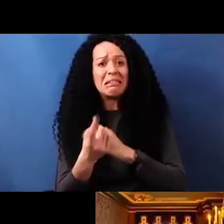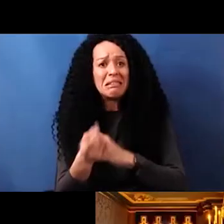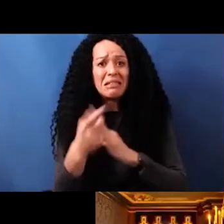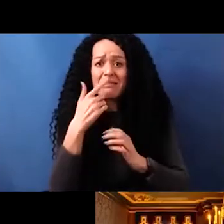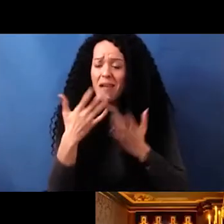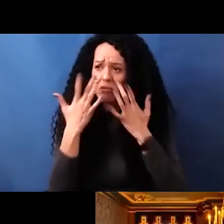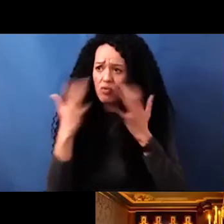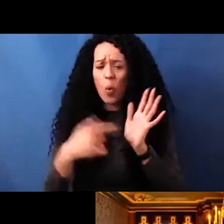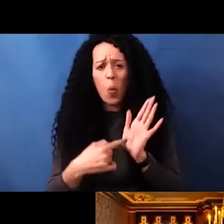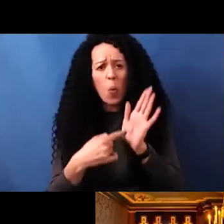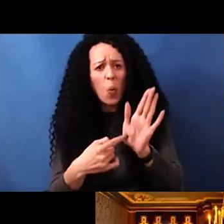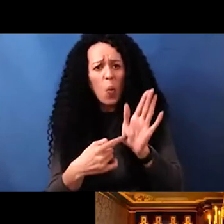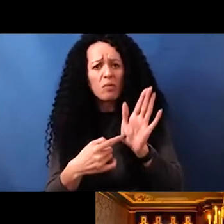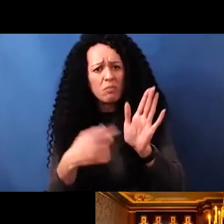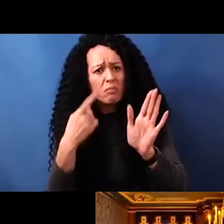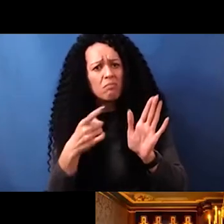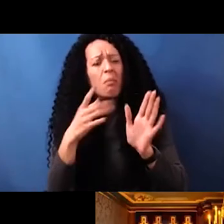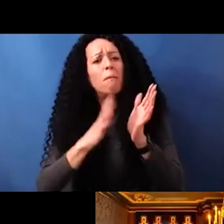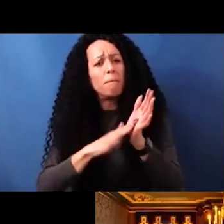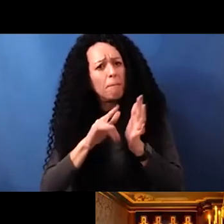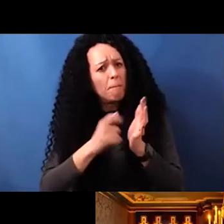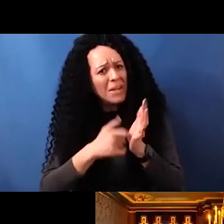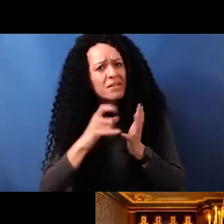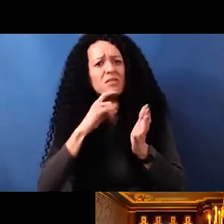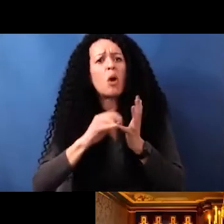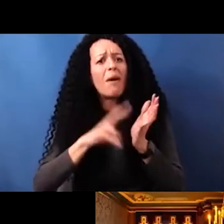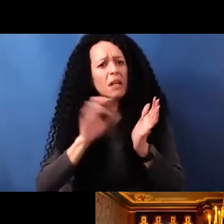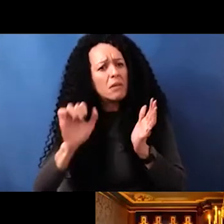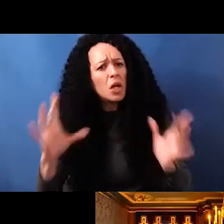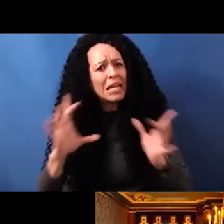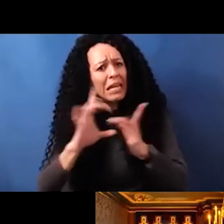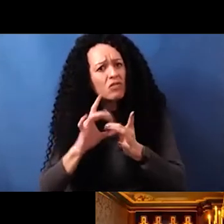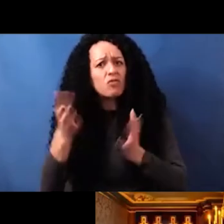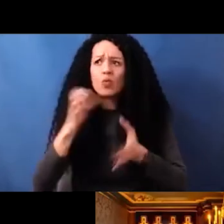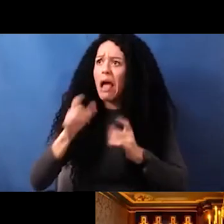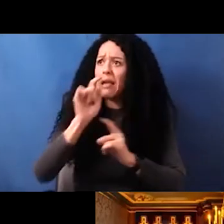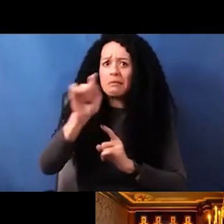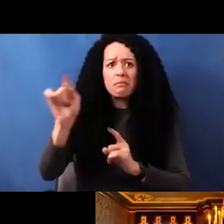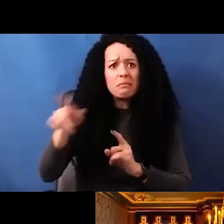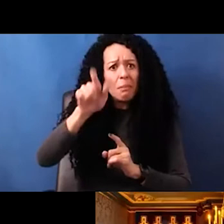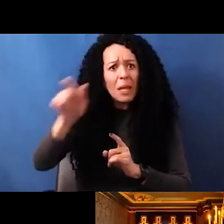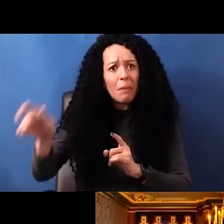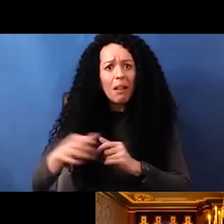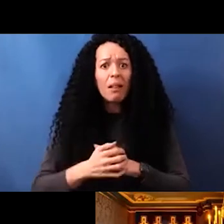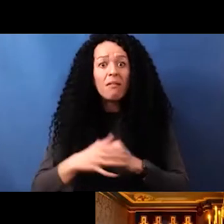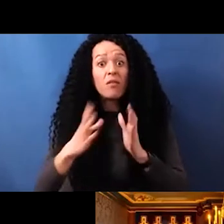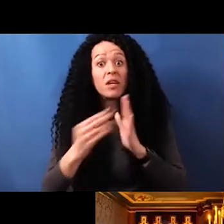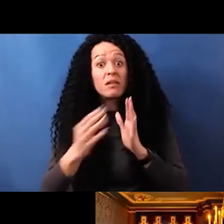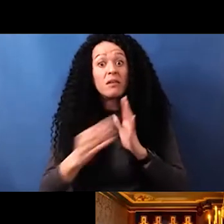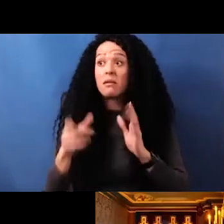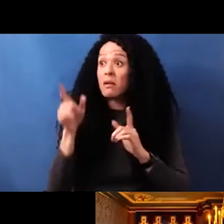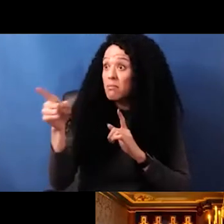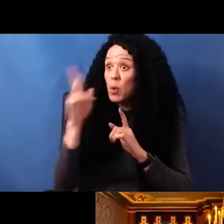in illustration of Mrs. Somerville's connections to scientists. Oh. For example, over by